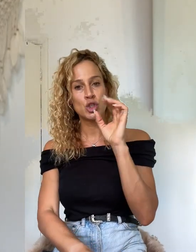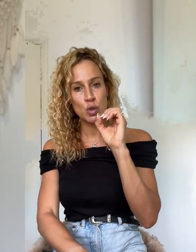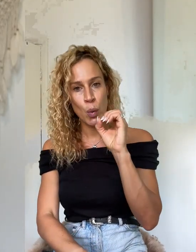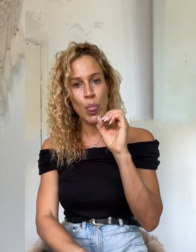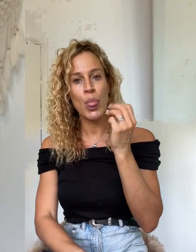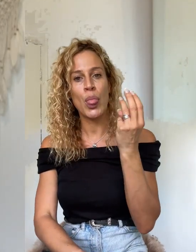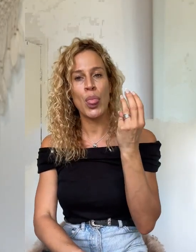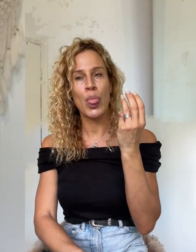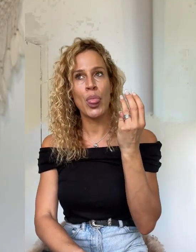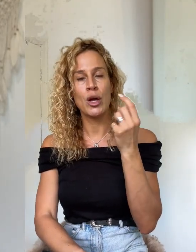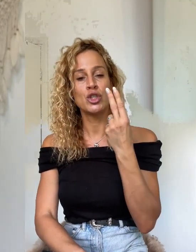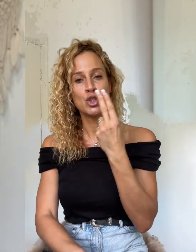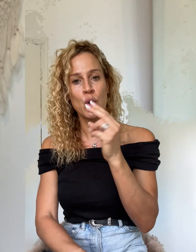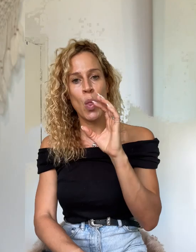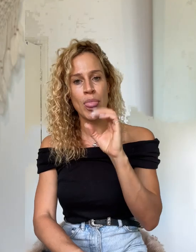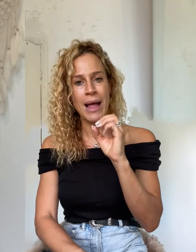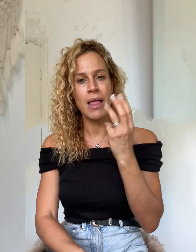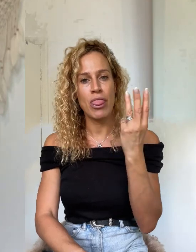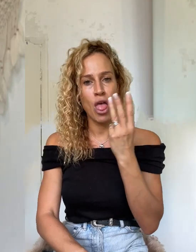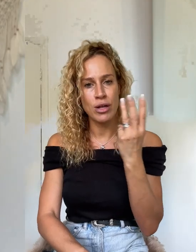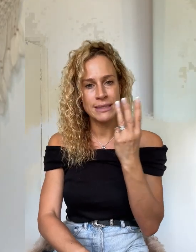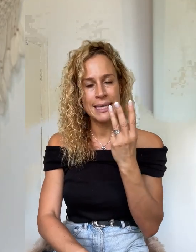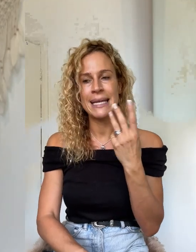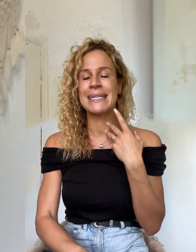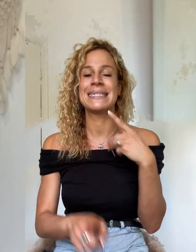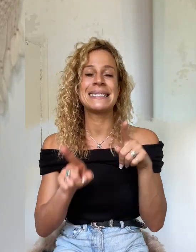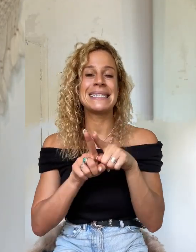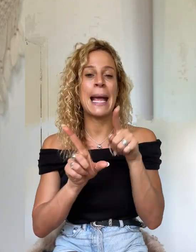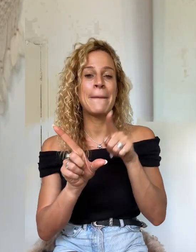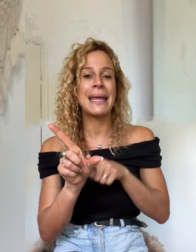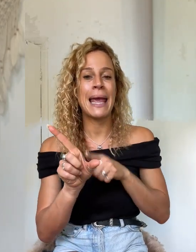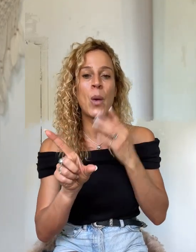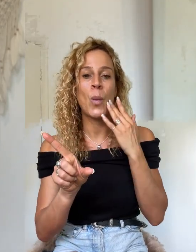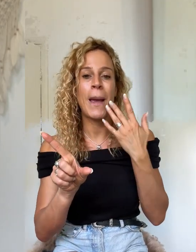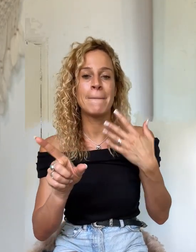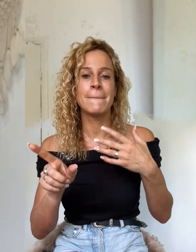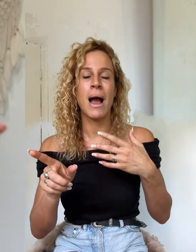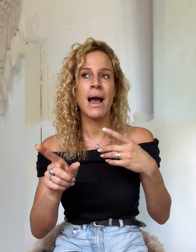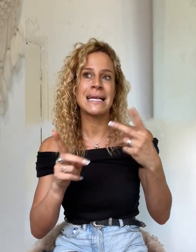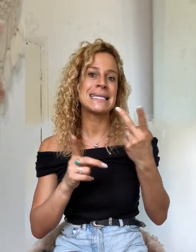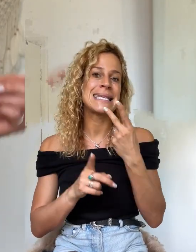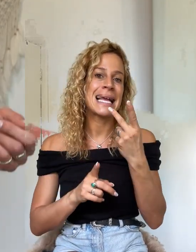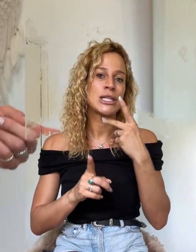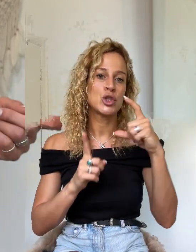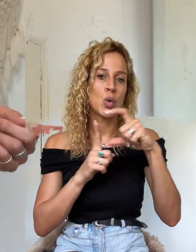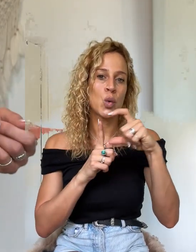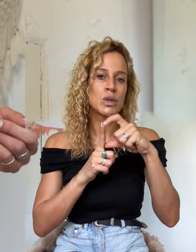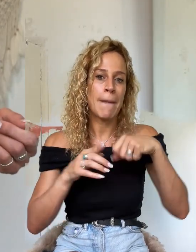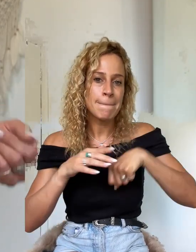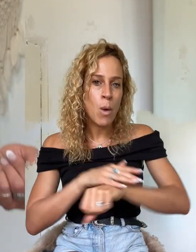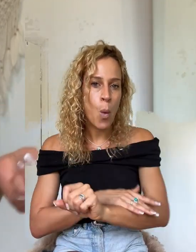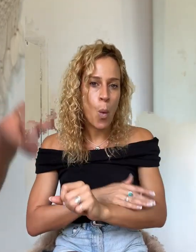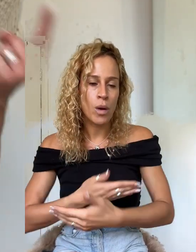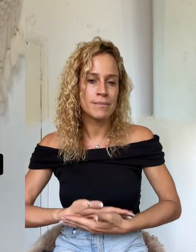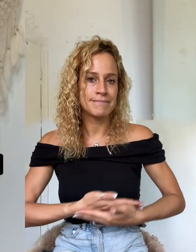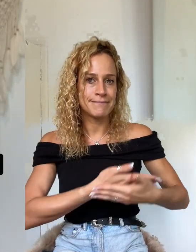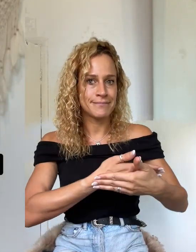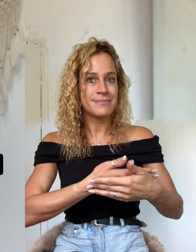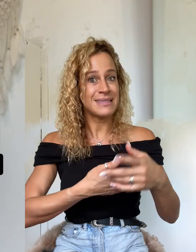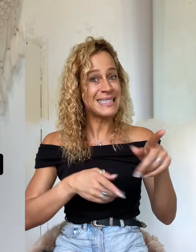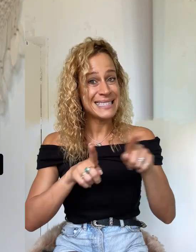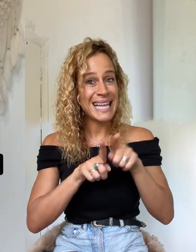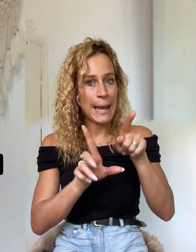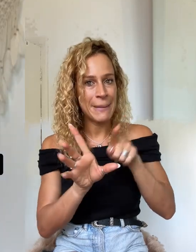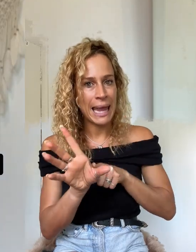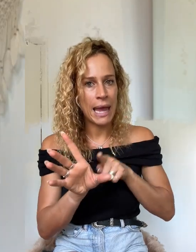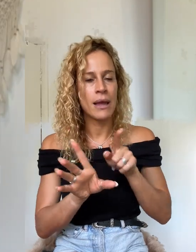in 2013, which is the year my daughter was born, so I literally graduated when my daughter was born. You could